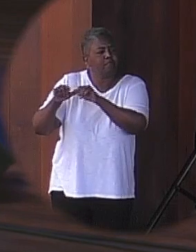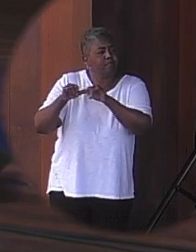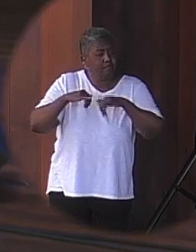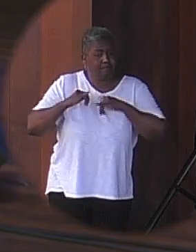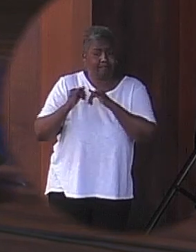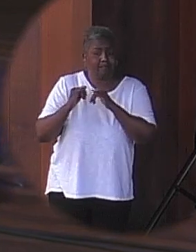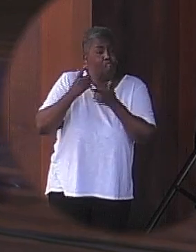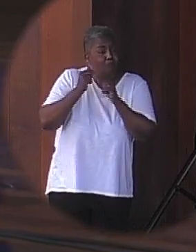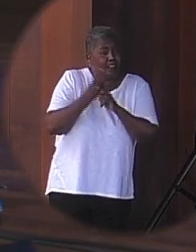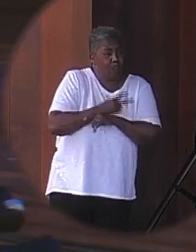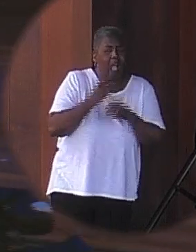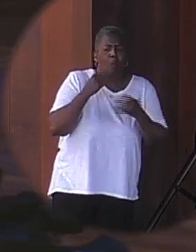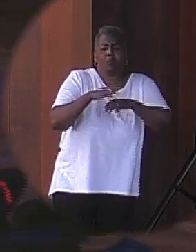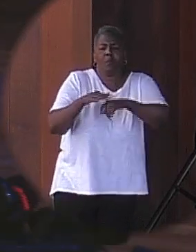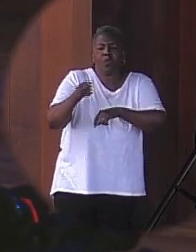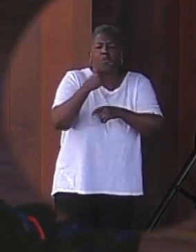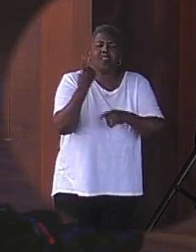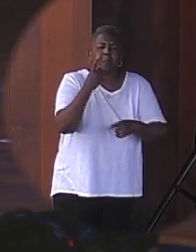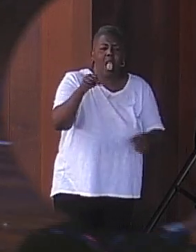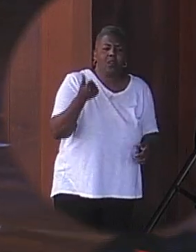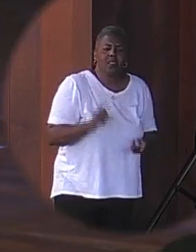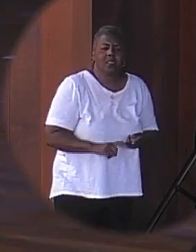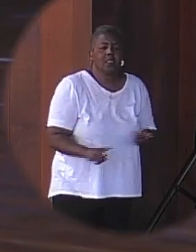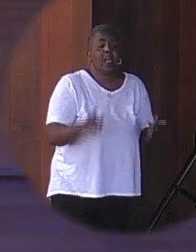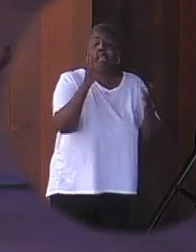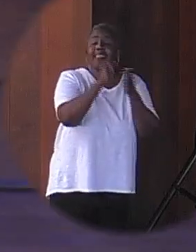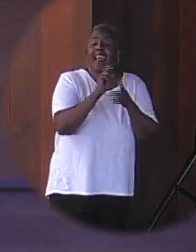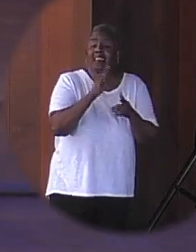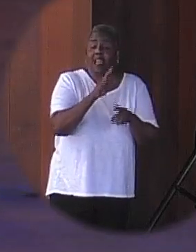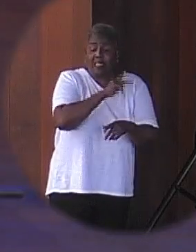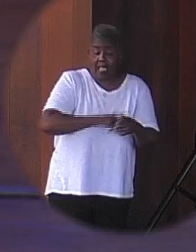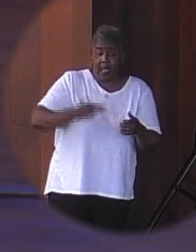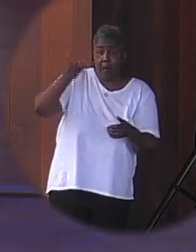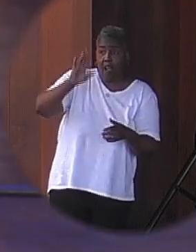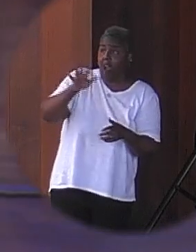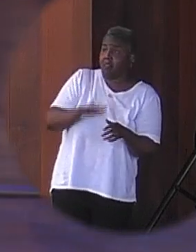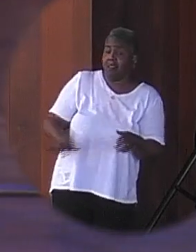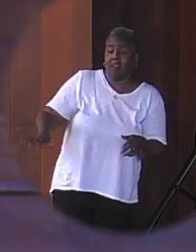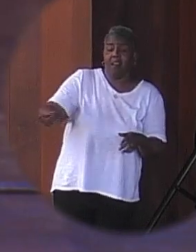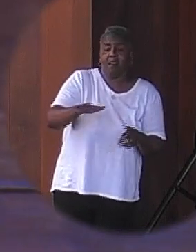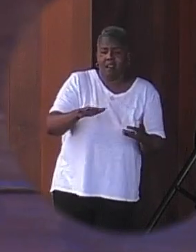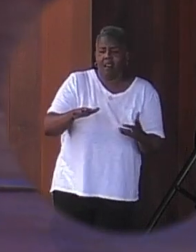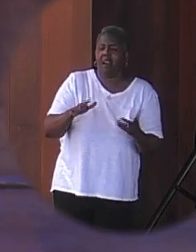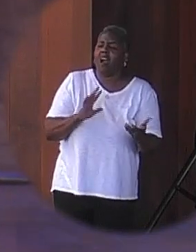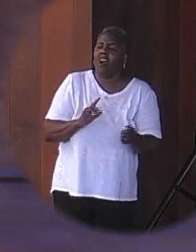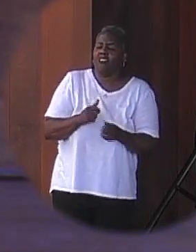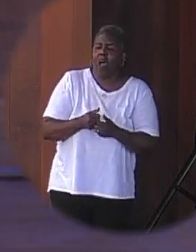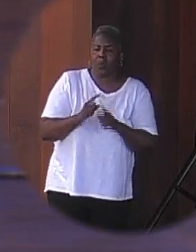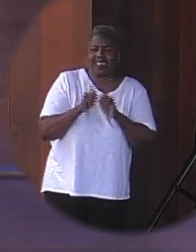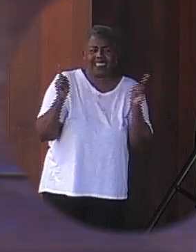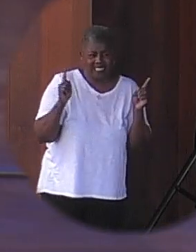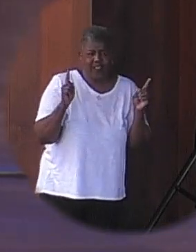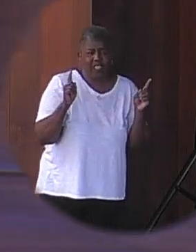While you're trying to figure that out, may I remind you of something? And that is that the kingdom of God operates on principles much different